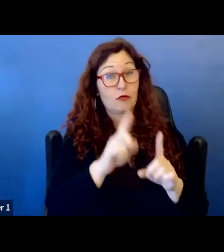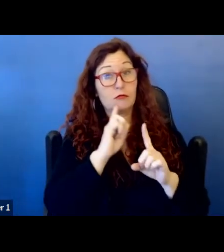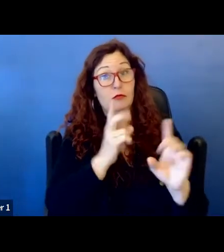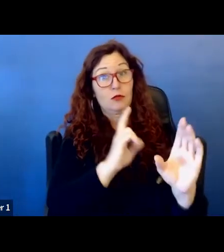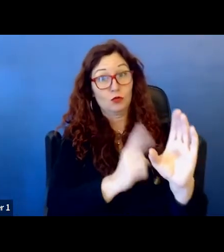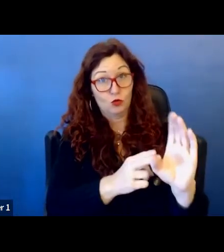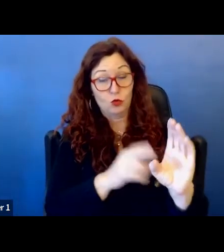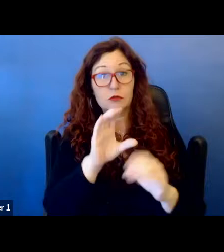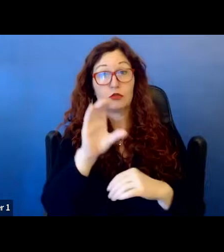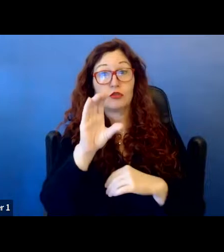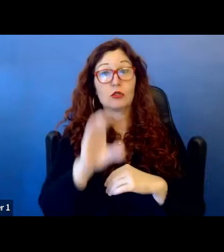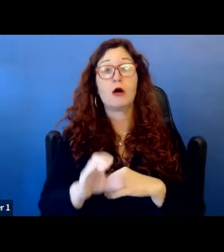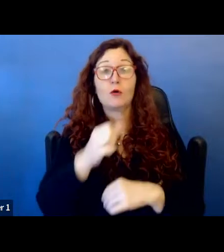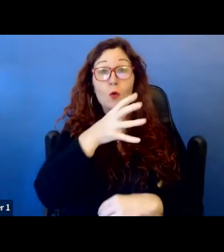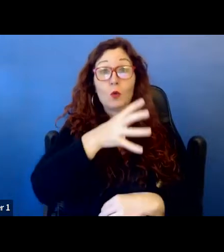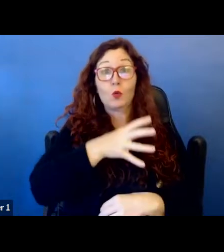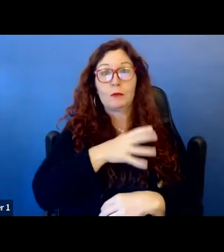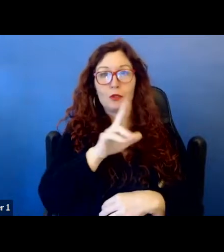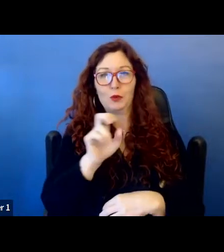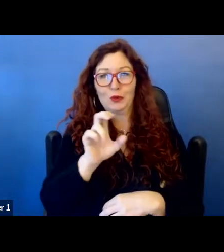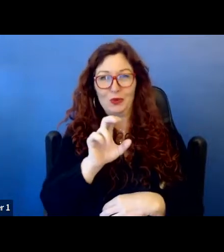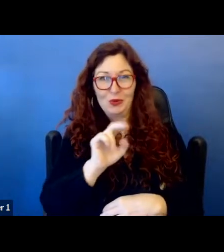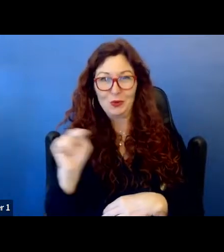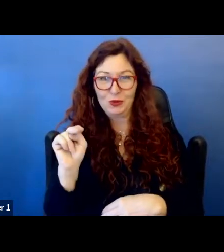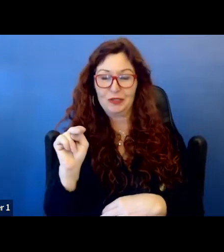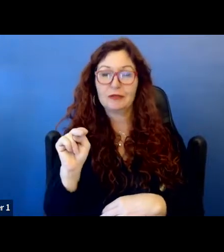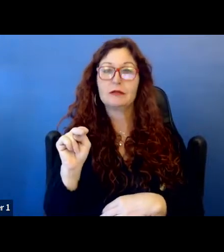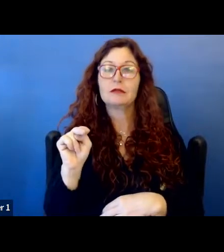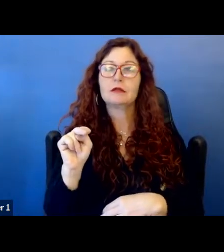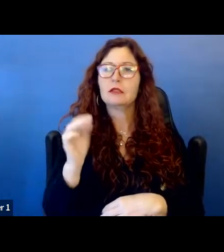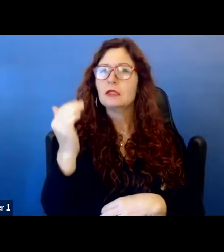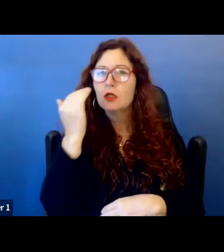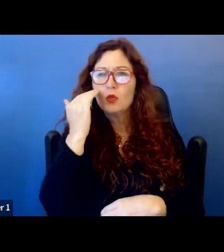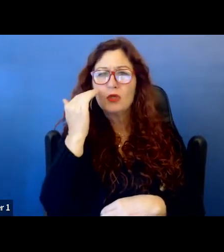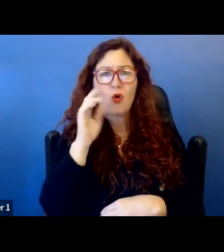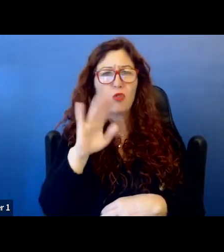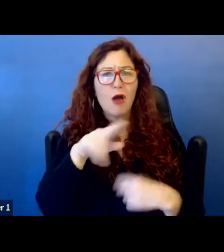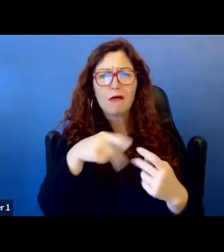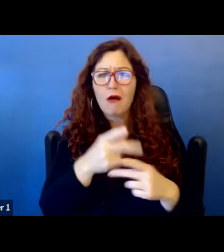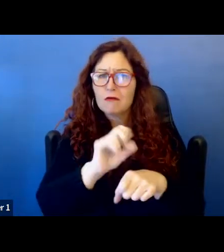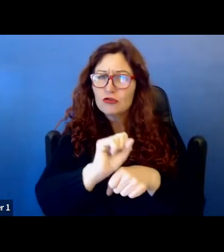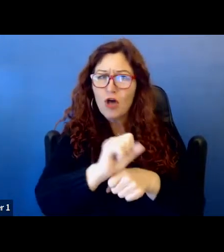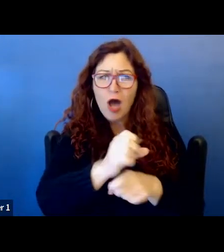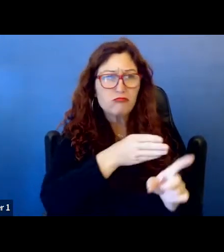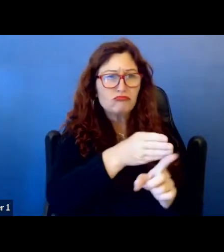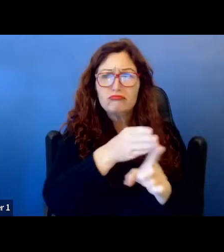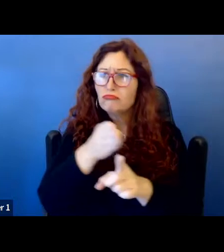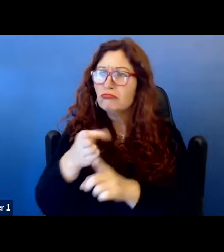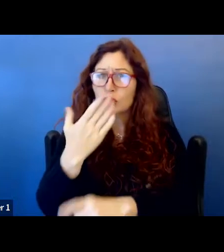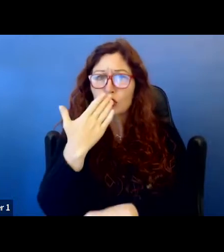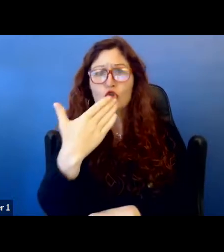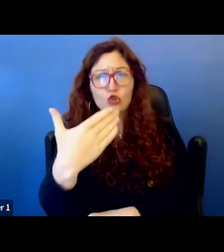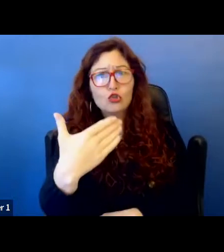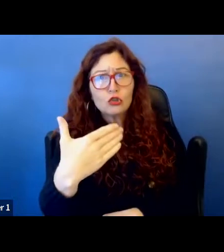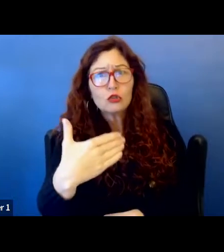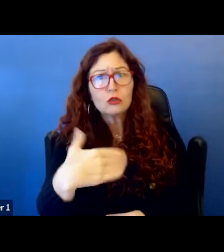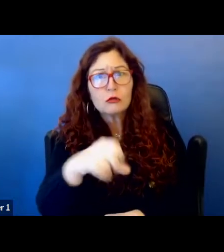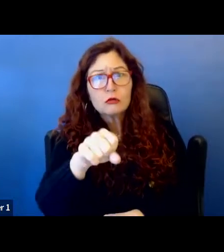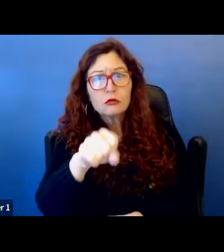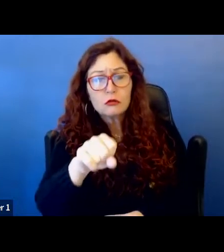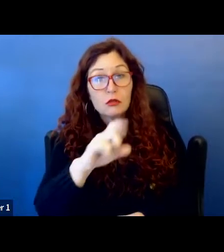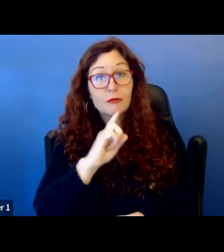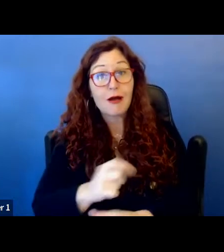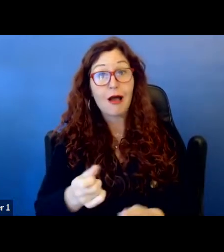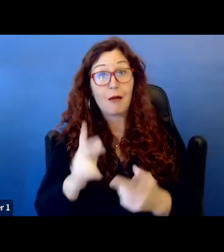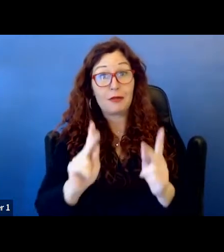join a sisterhood we all know that the trades are great careers but only four percent of the construction apprentices